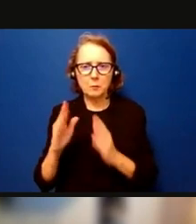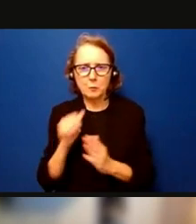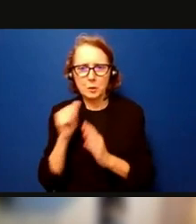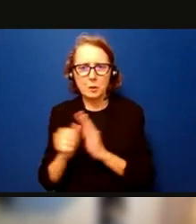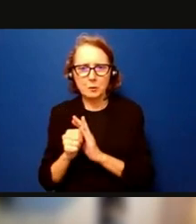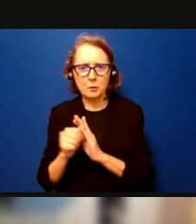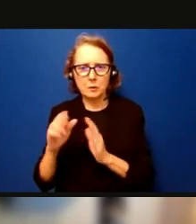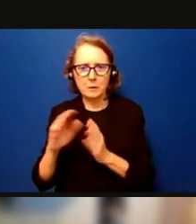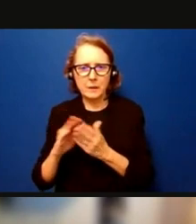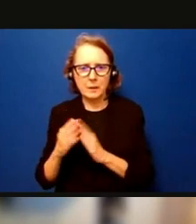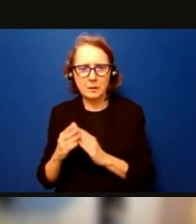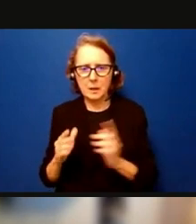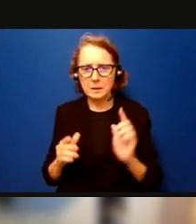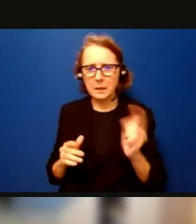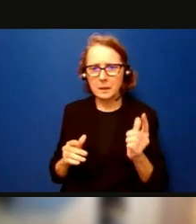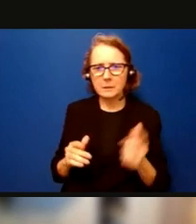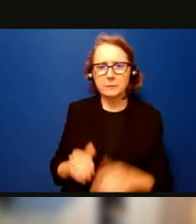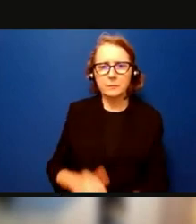I'll second.